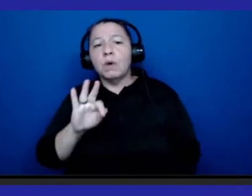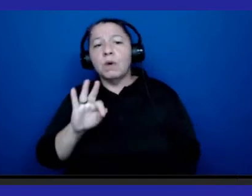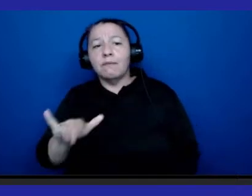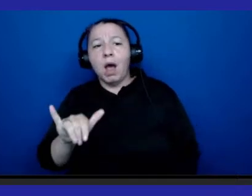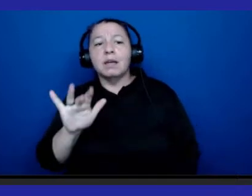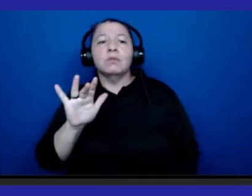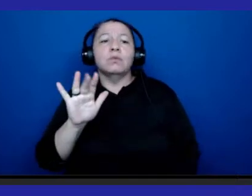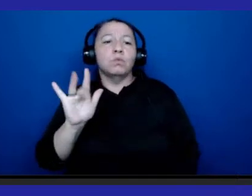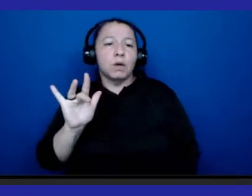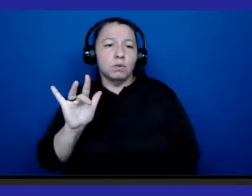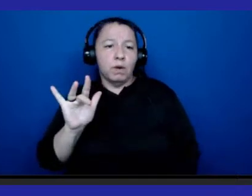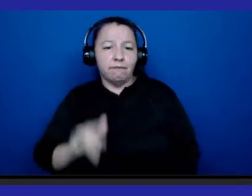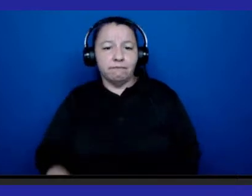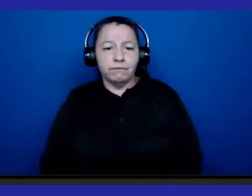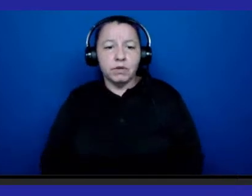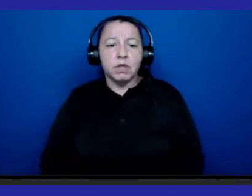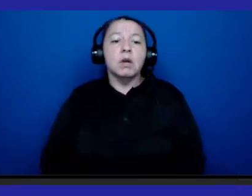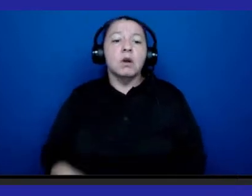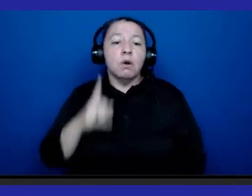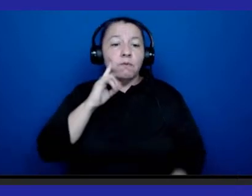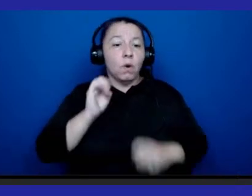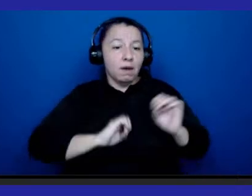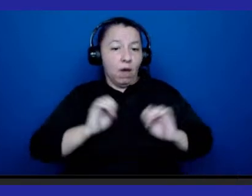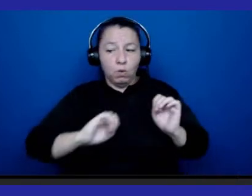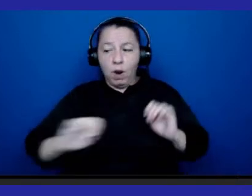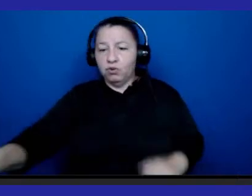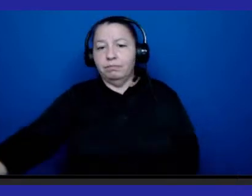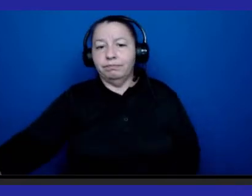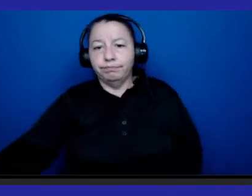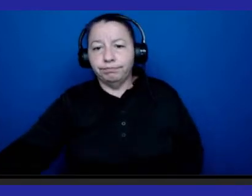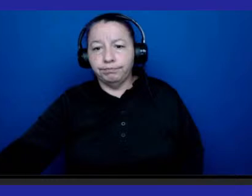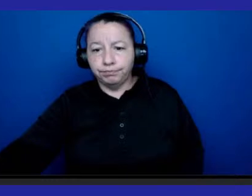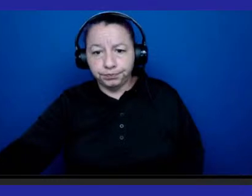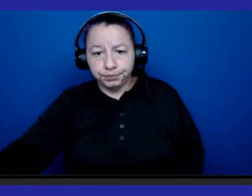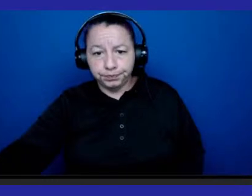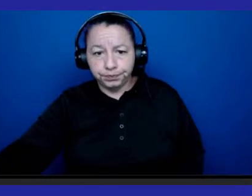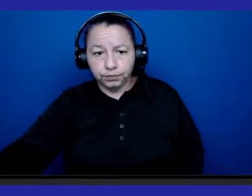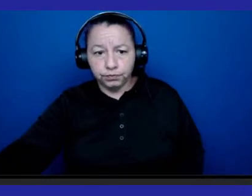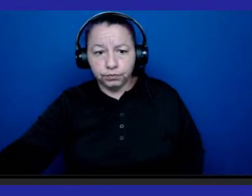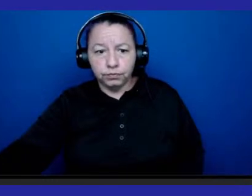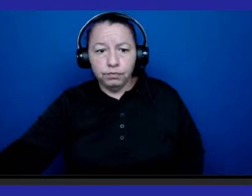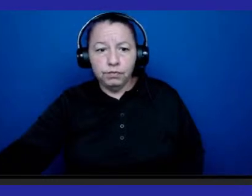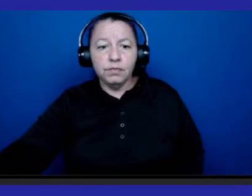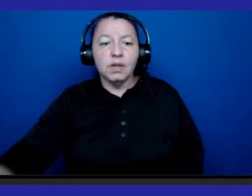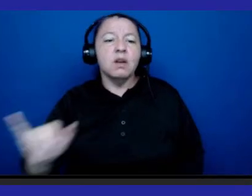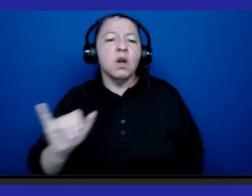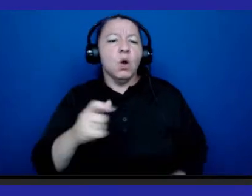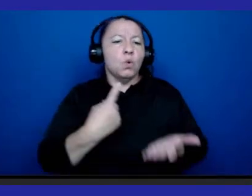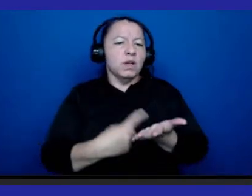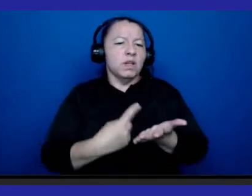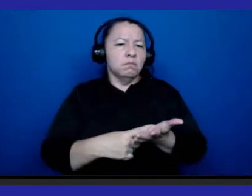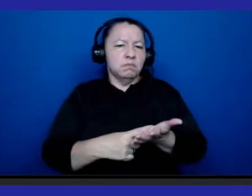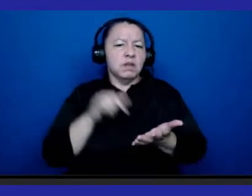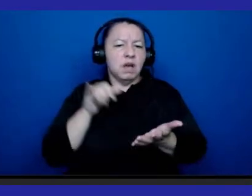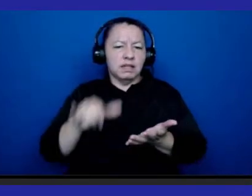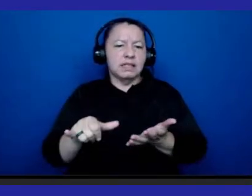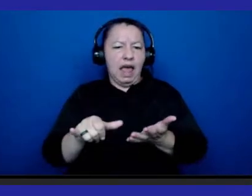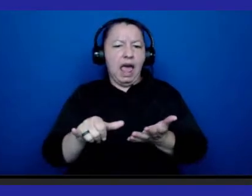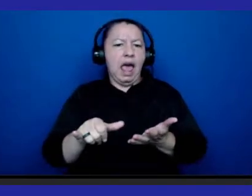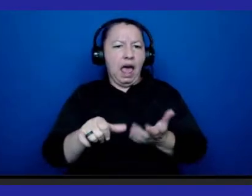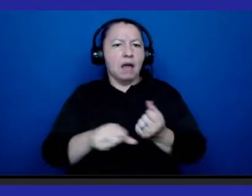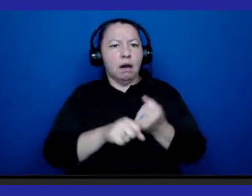the evaluation aspect, which is what we've spoken about at length both during